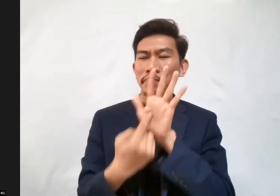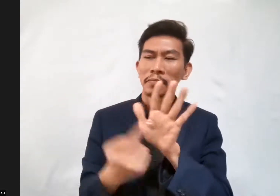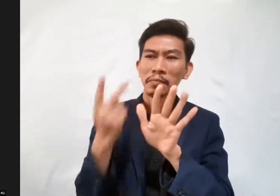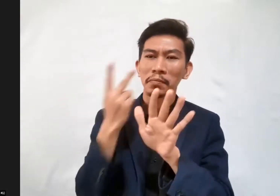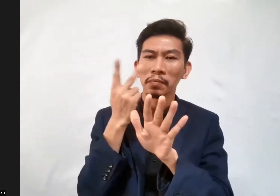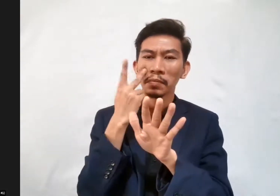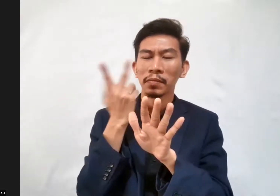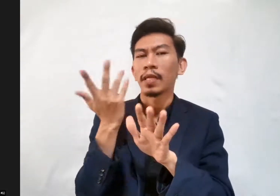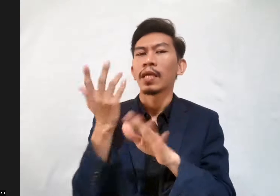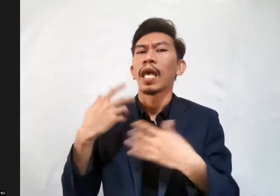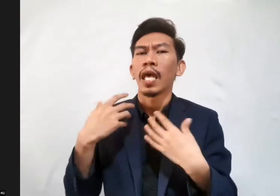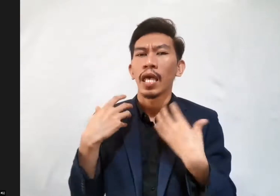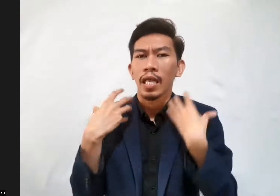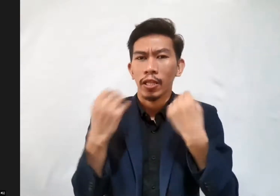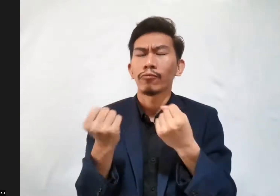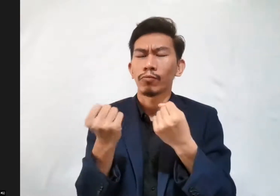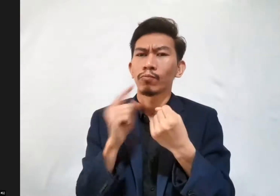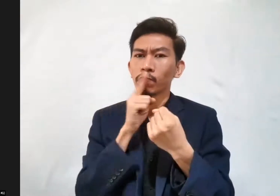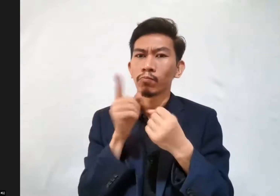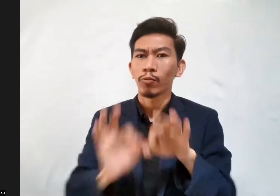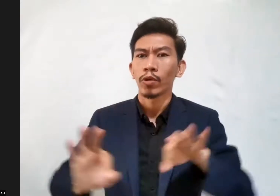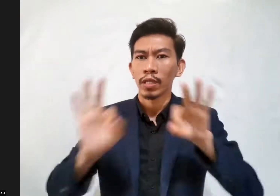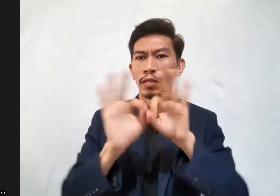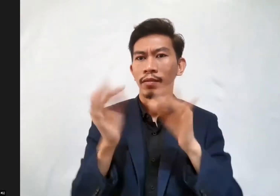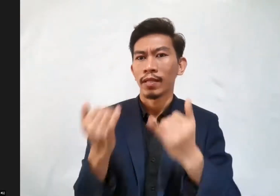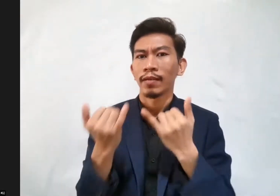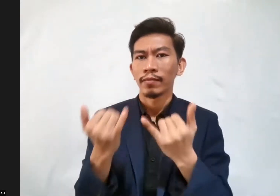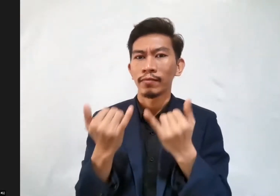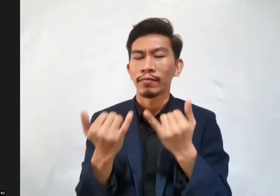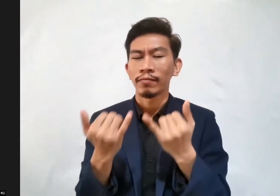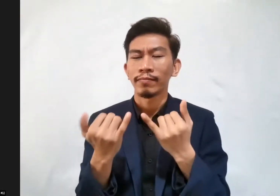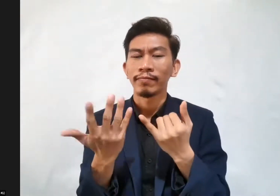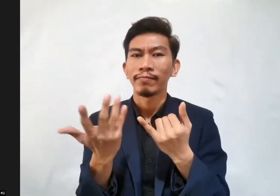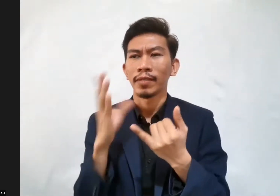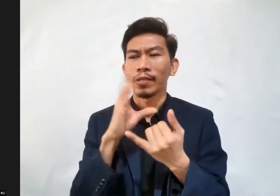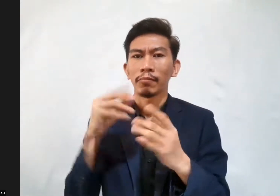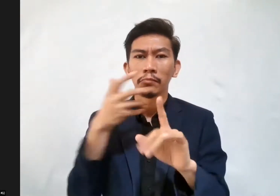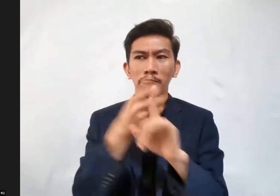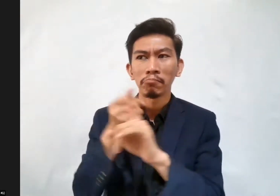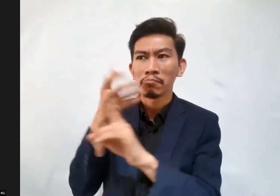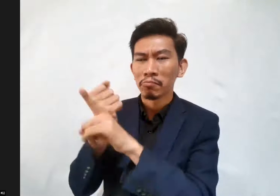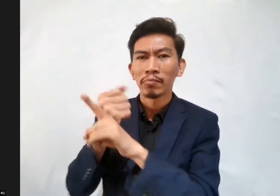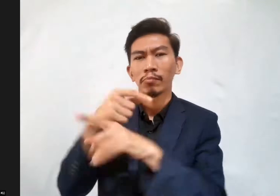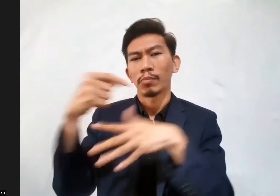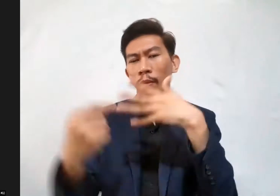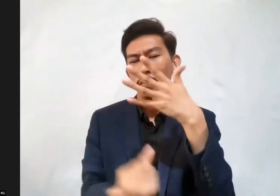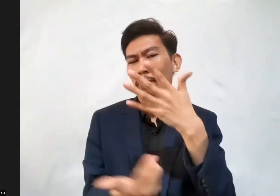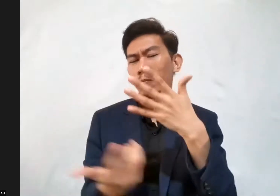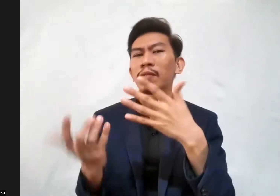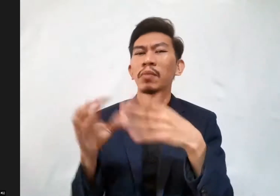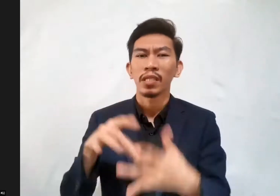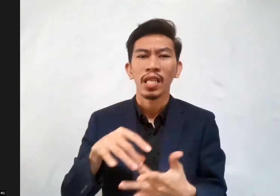the forefront of the times right now, and it has affected everything, even especially our